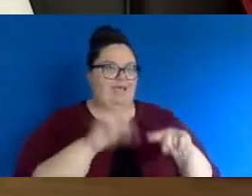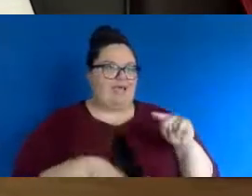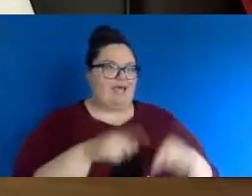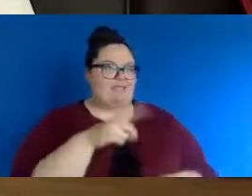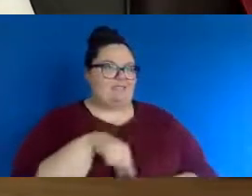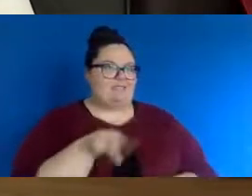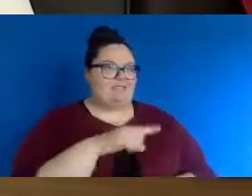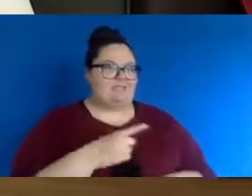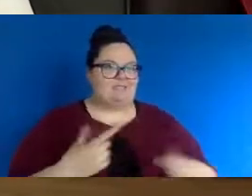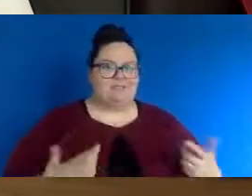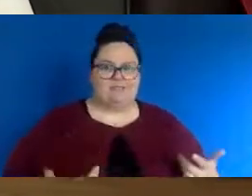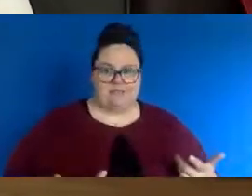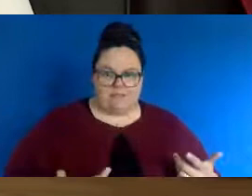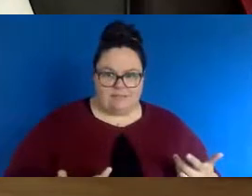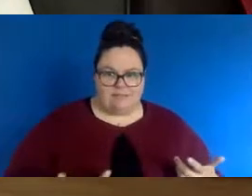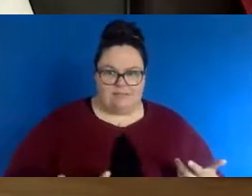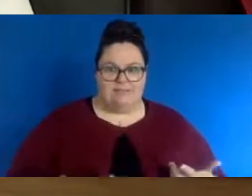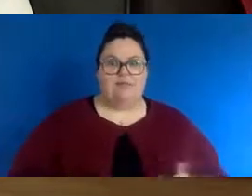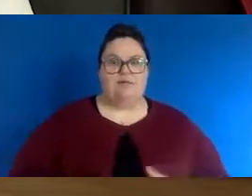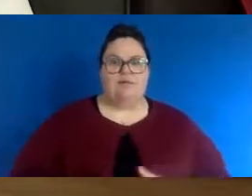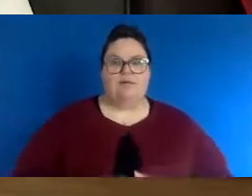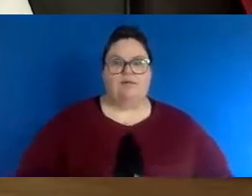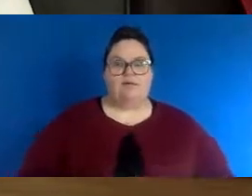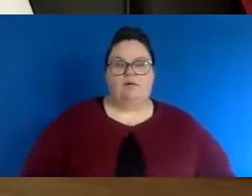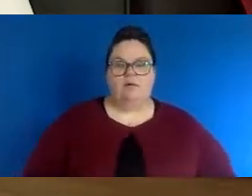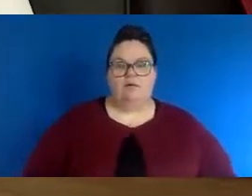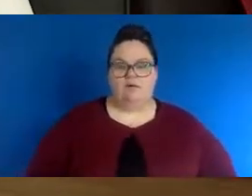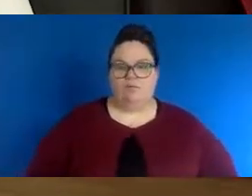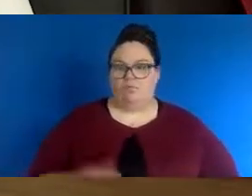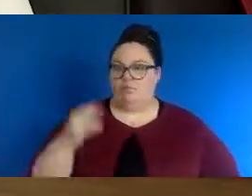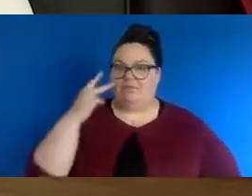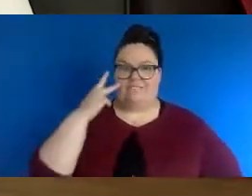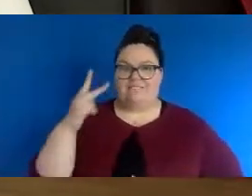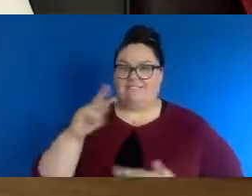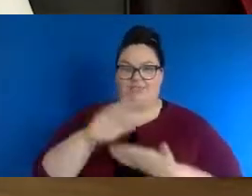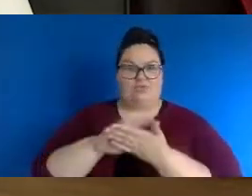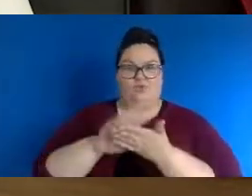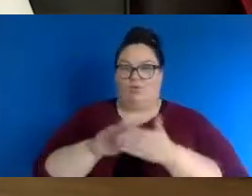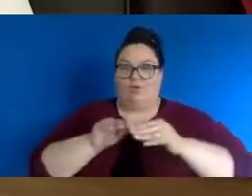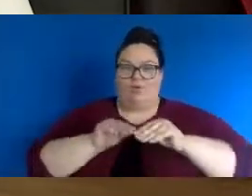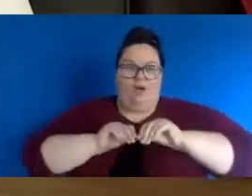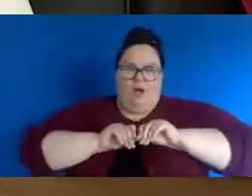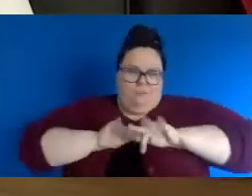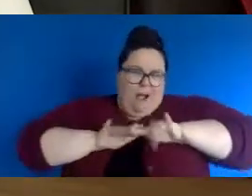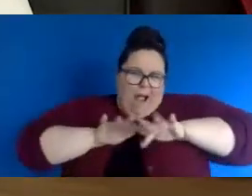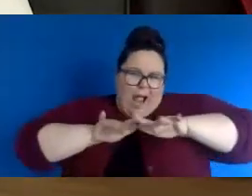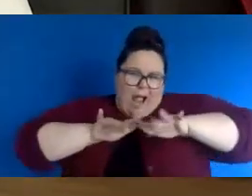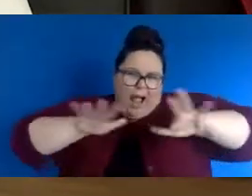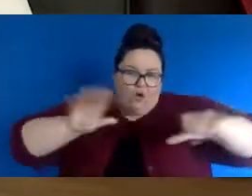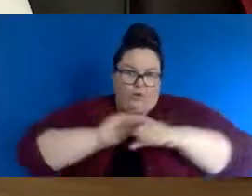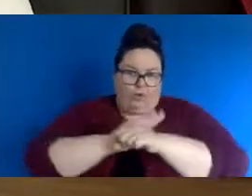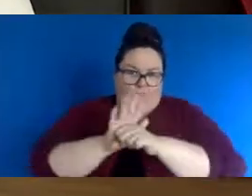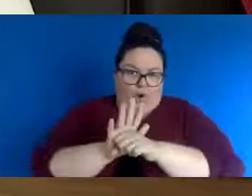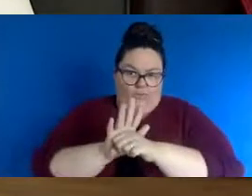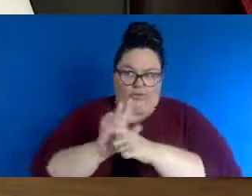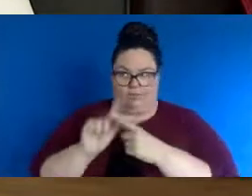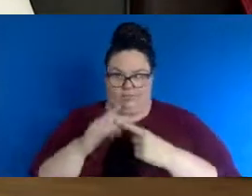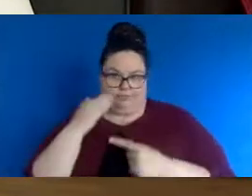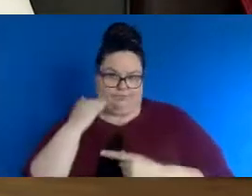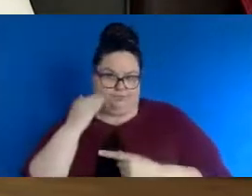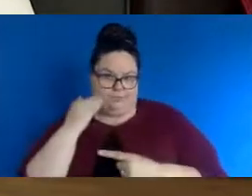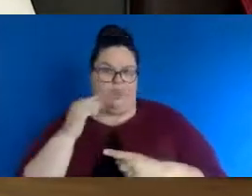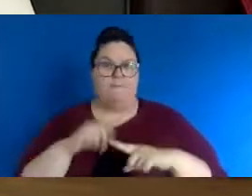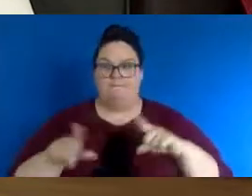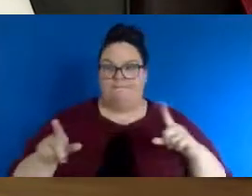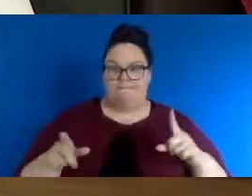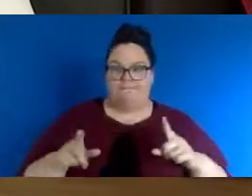in time. And again, we haven't seen widespread transmission in school settings up until now. That doesn't mean